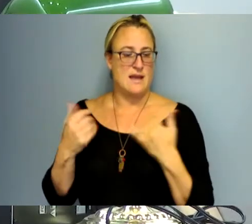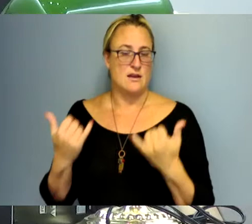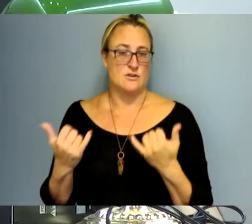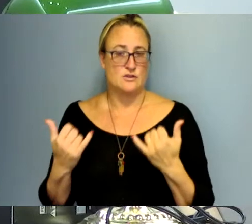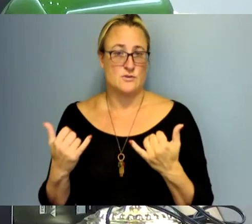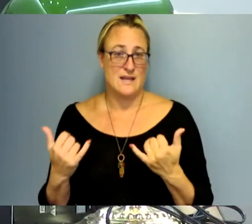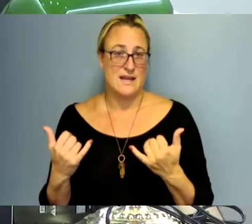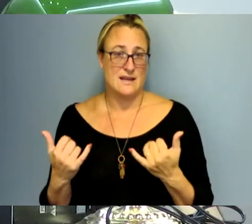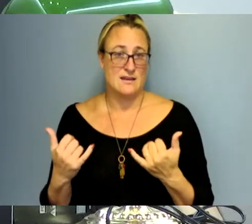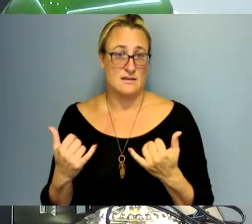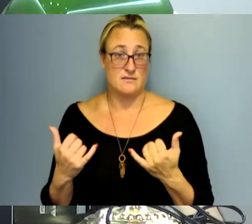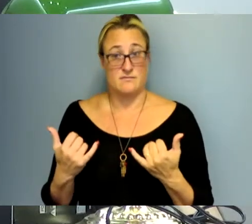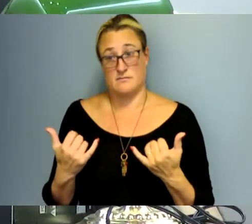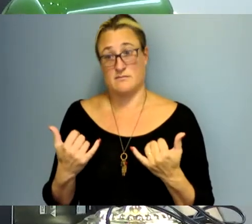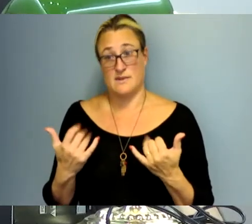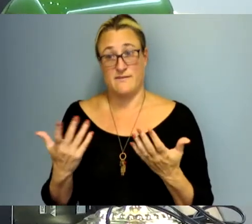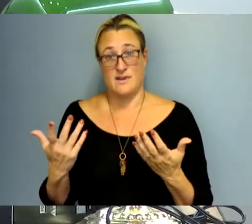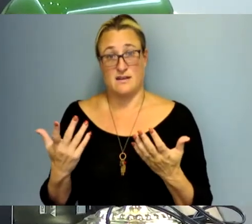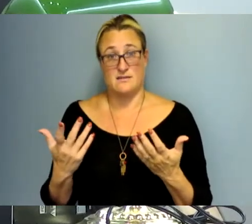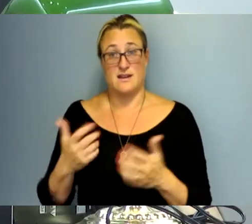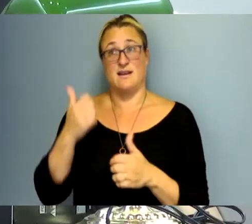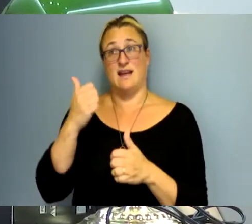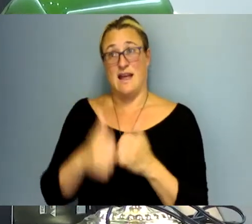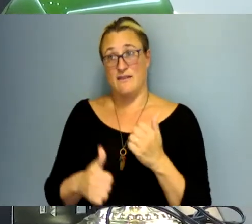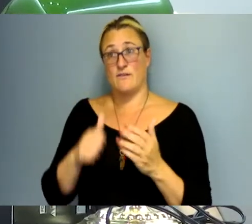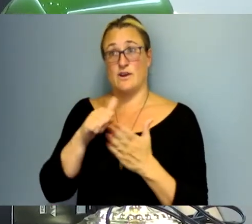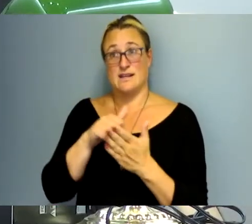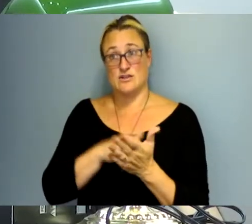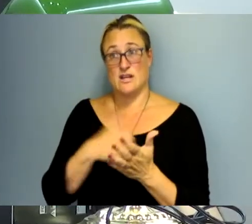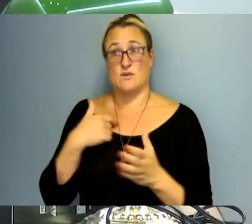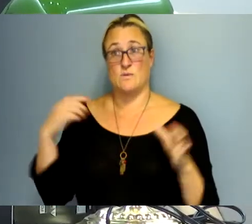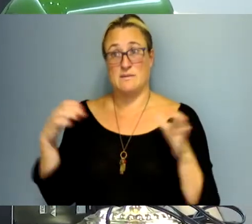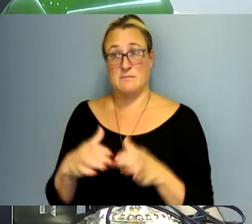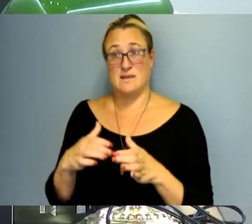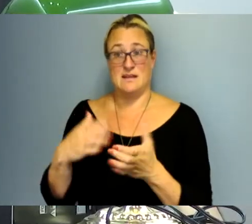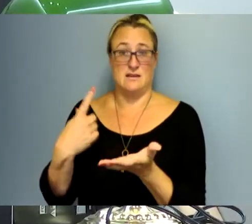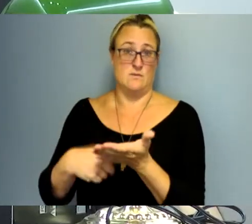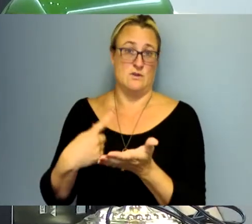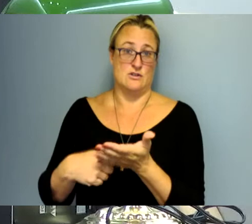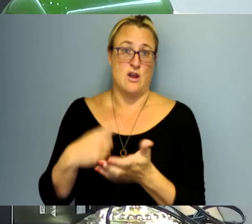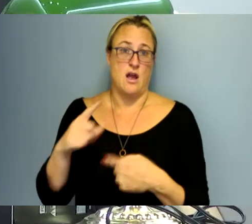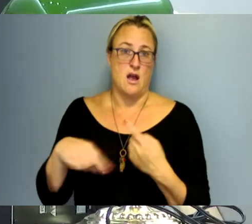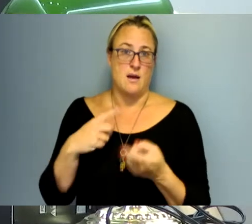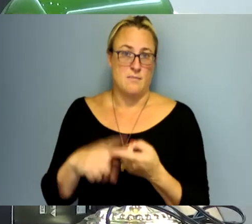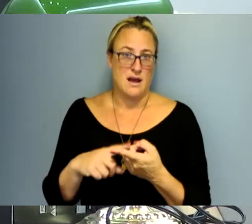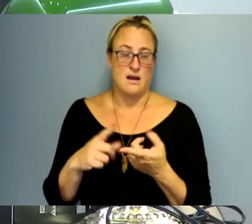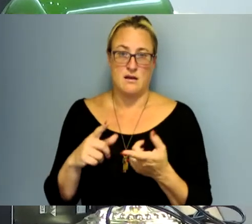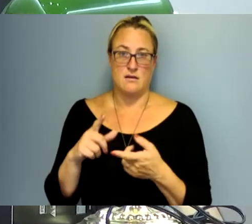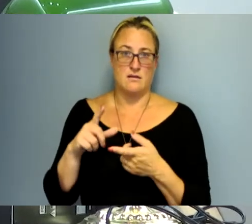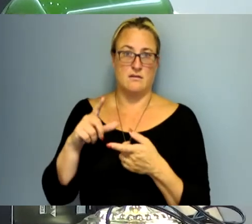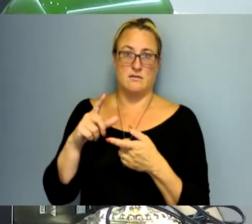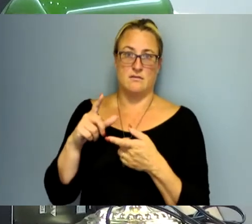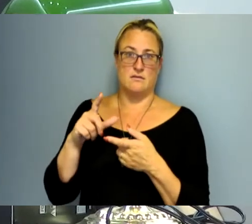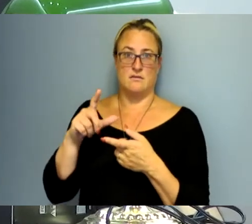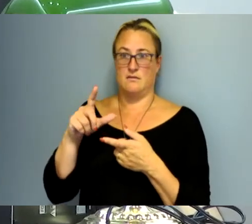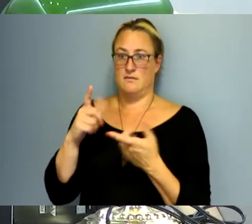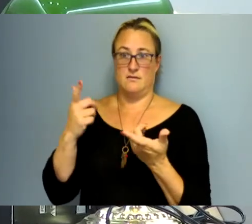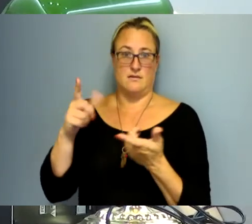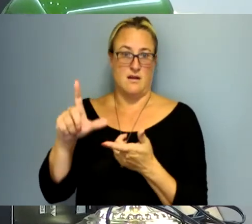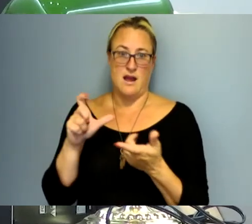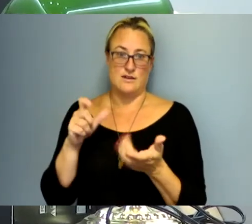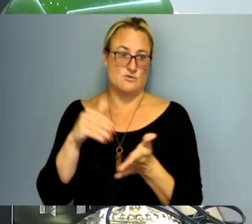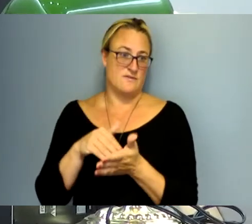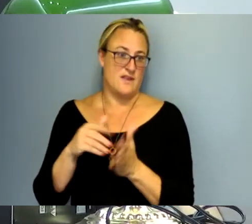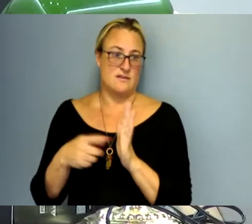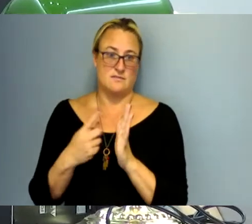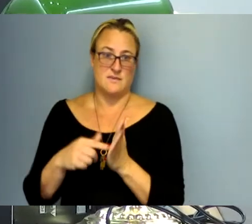this commissioners, probably every agenda we meet, approve hundreds of thousands, if not over the course of this year, millions of